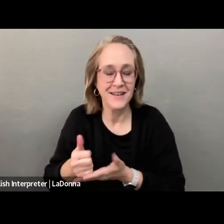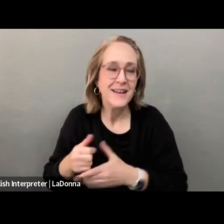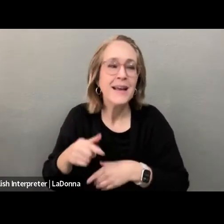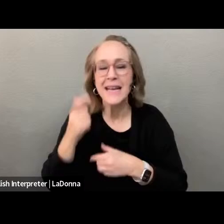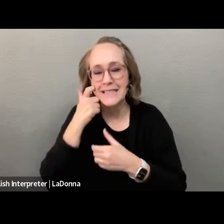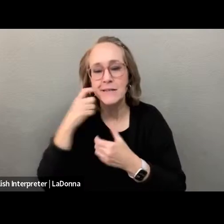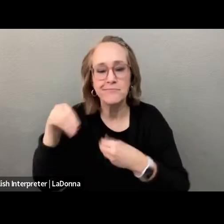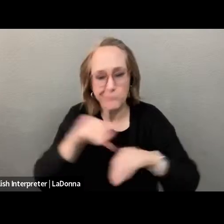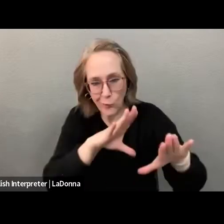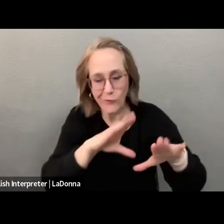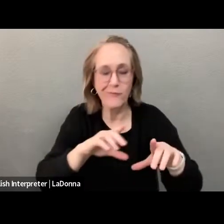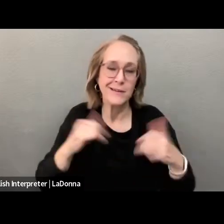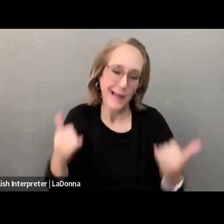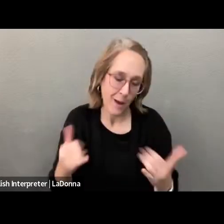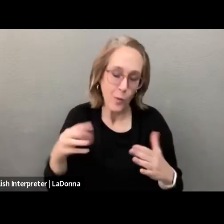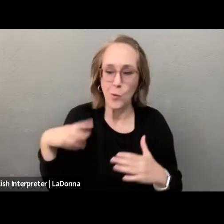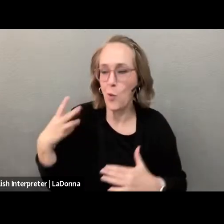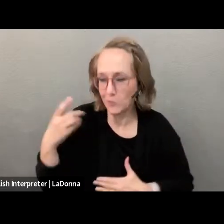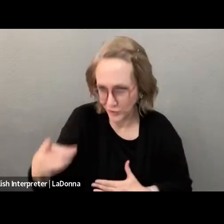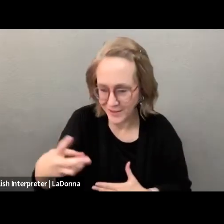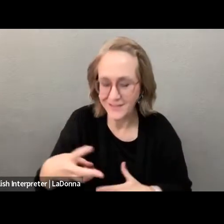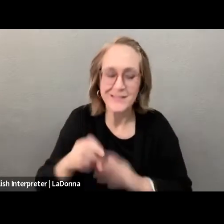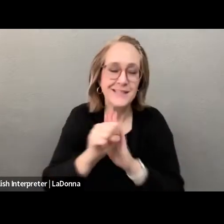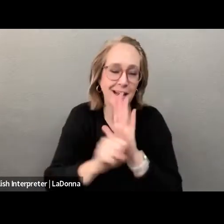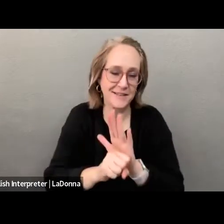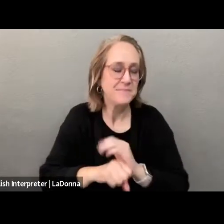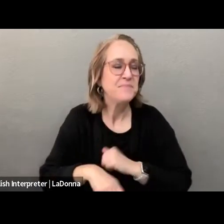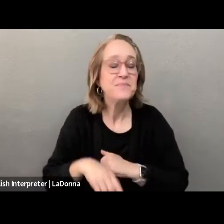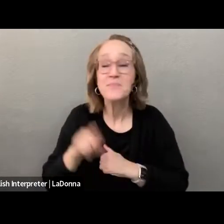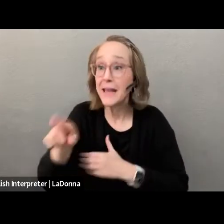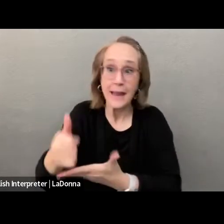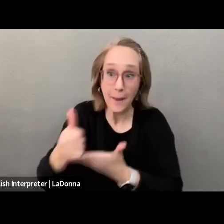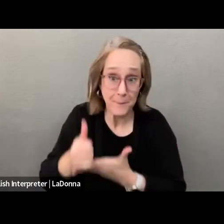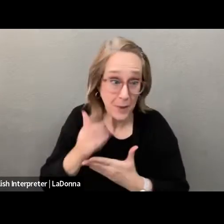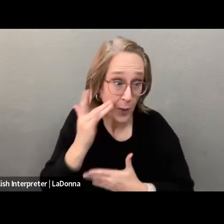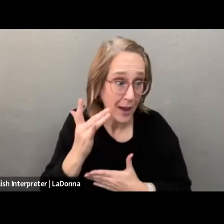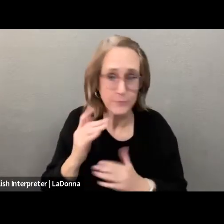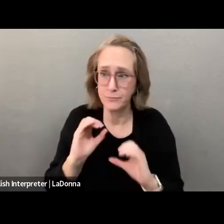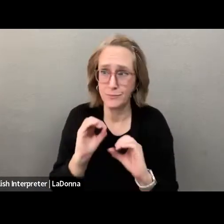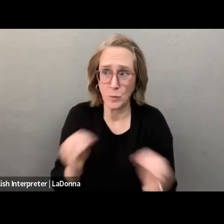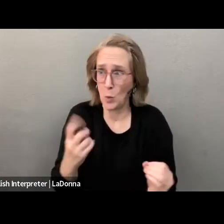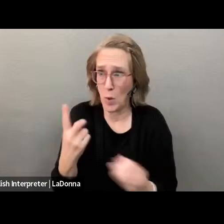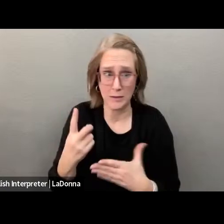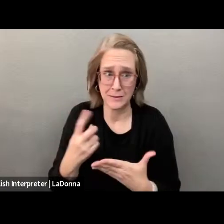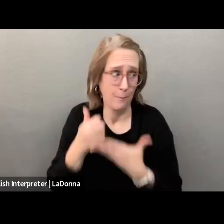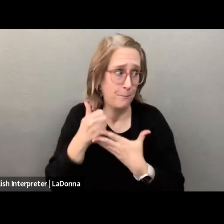He helped me with the program because there wasn't anybody else around to do that.